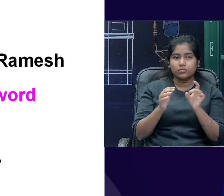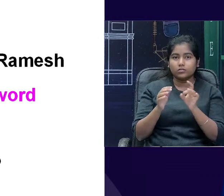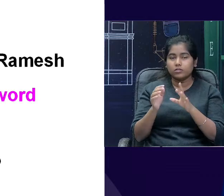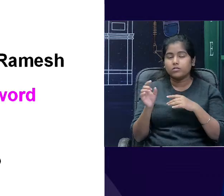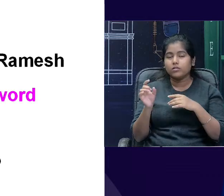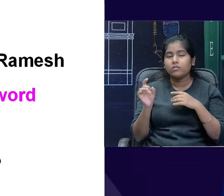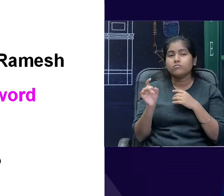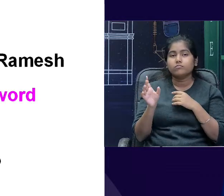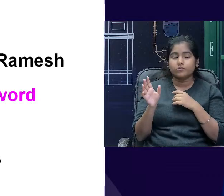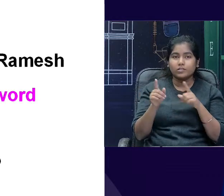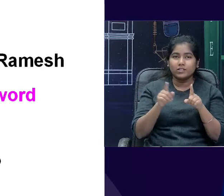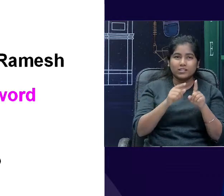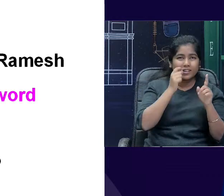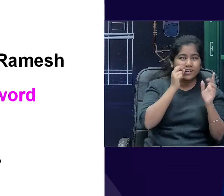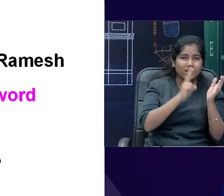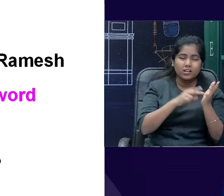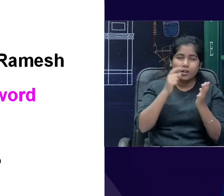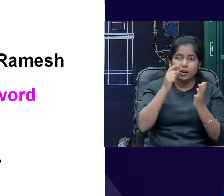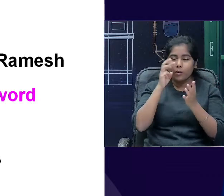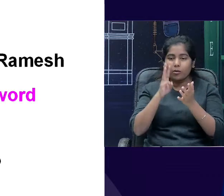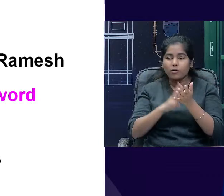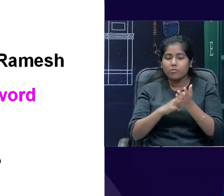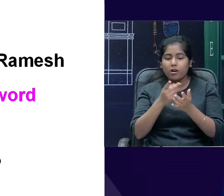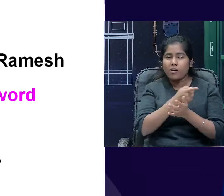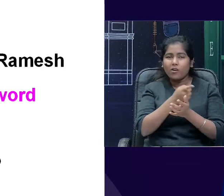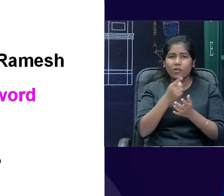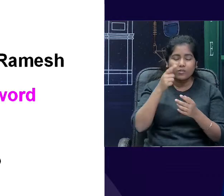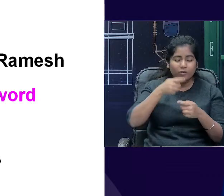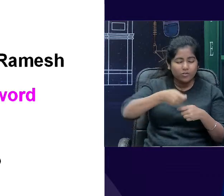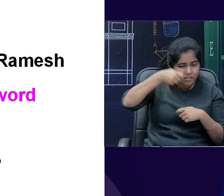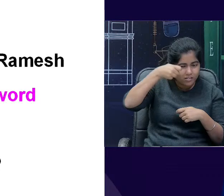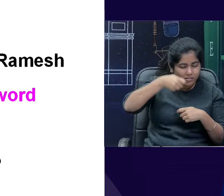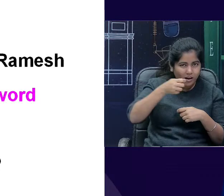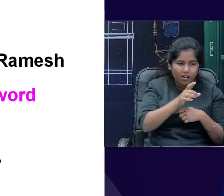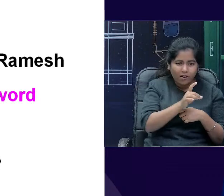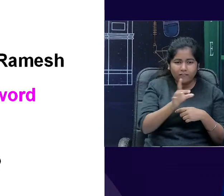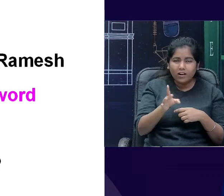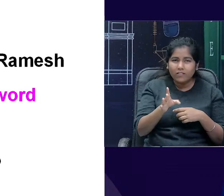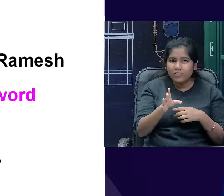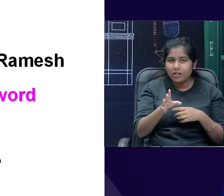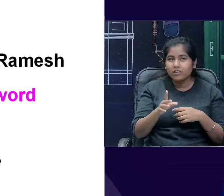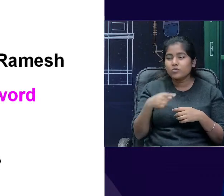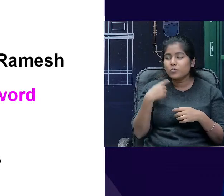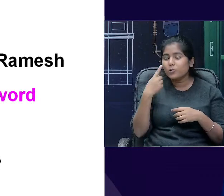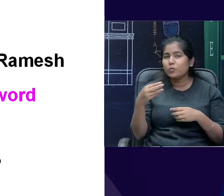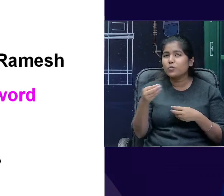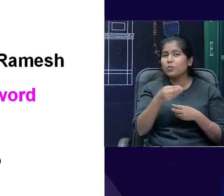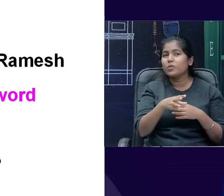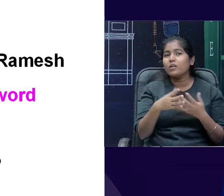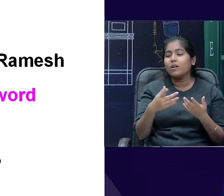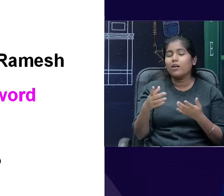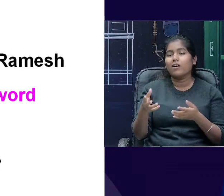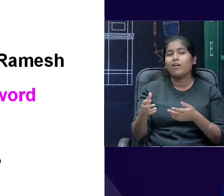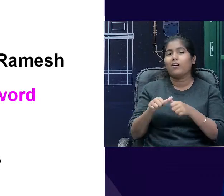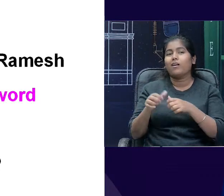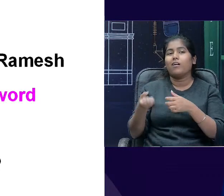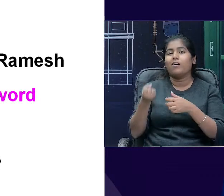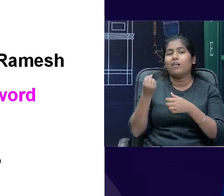detectives. So who is the remaining one? Yeah, very nice. That's the answer of the who gets meal from Mr. Nath.